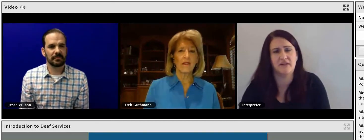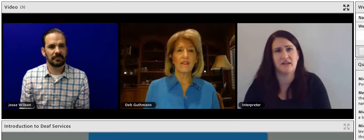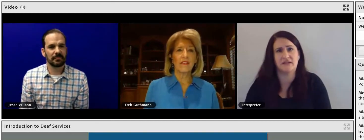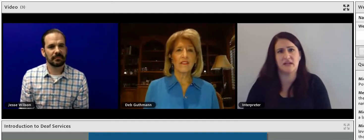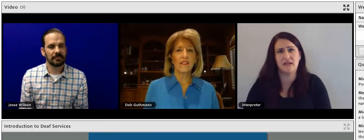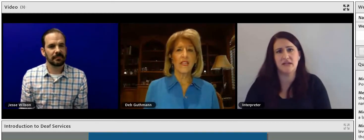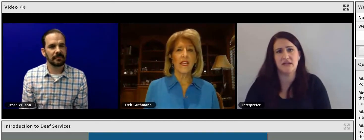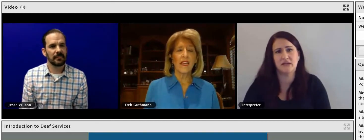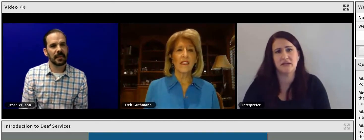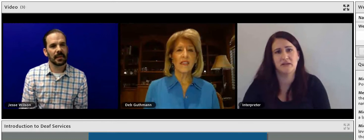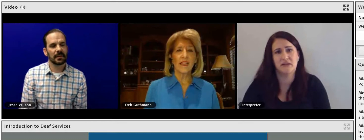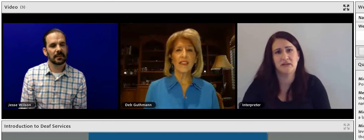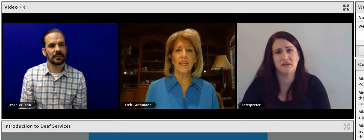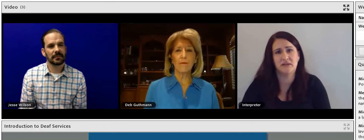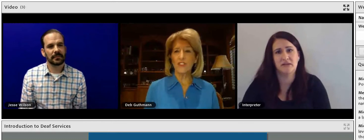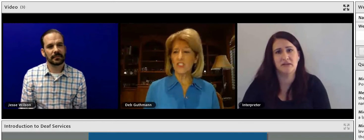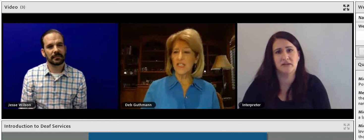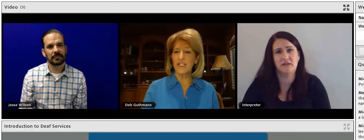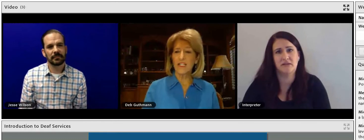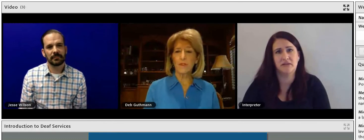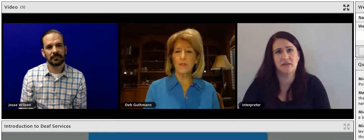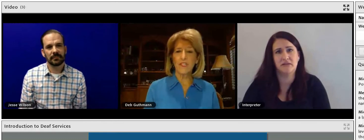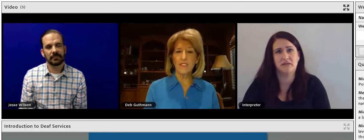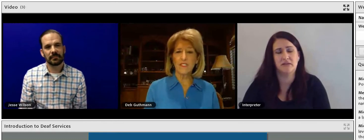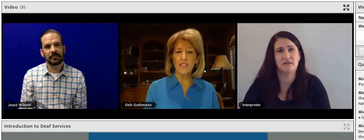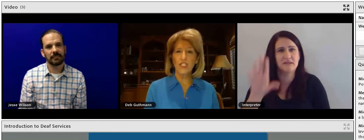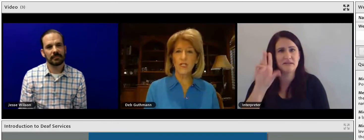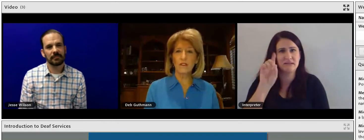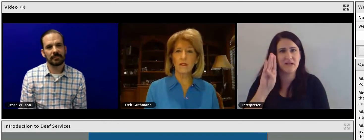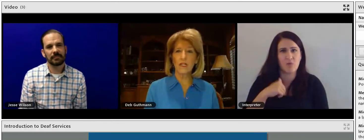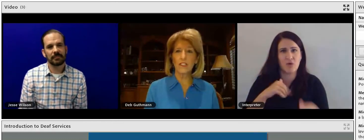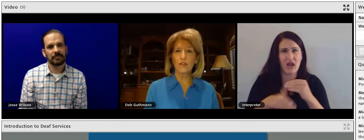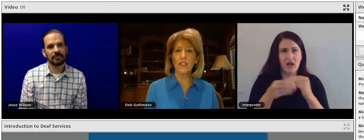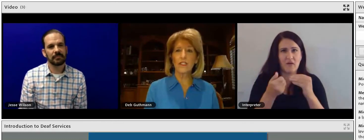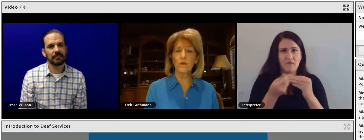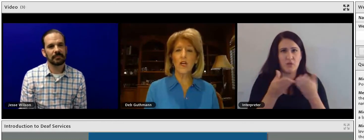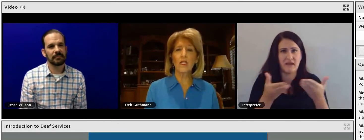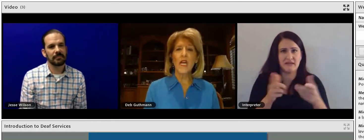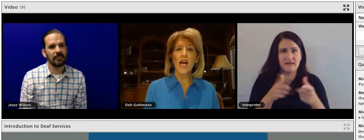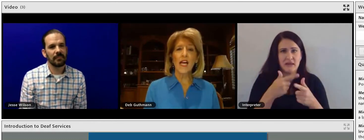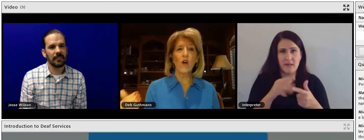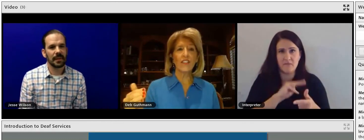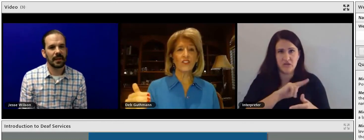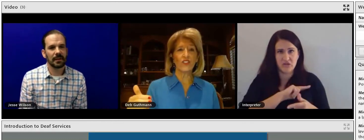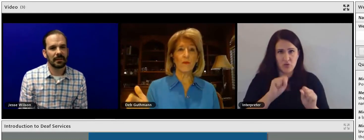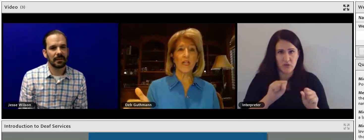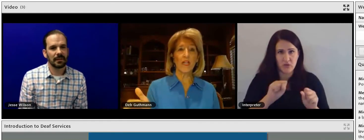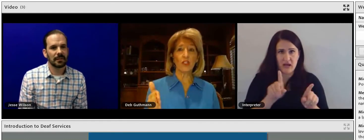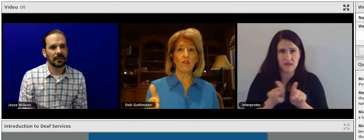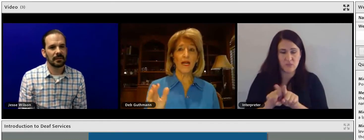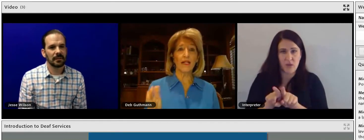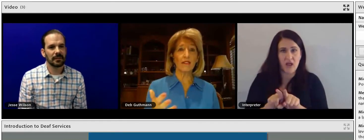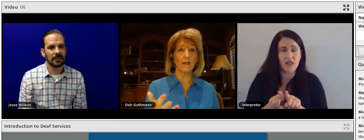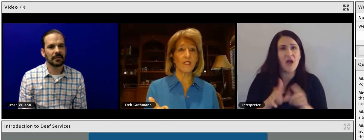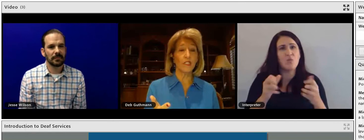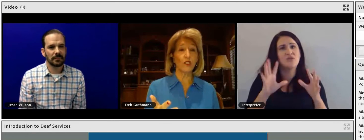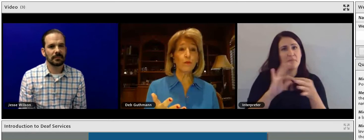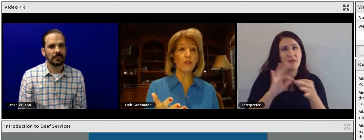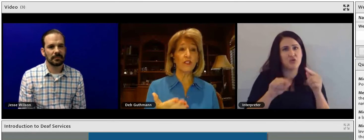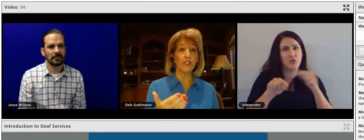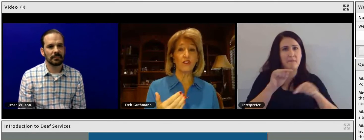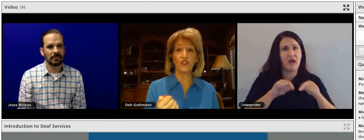about how that runs in Kentucky. Let me just add a couple things, and then Michelle, you can as well. I wanted to just